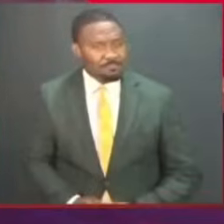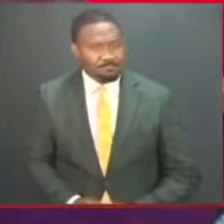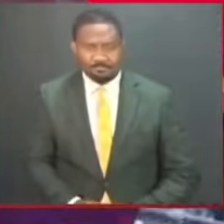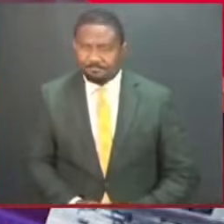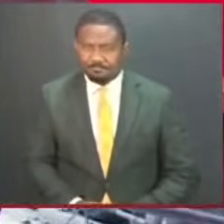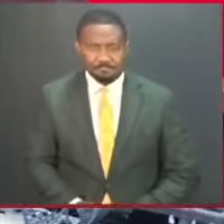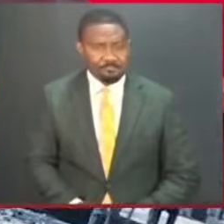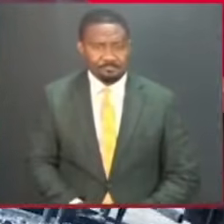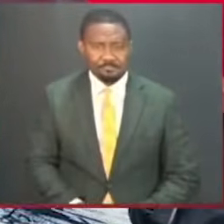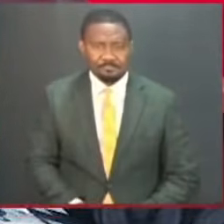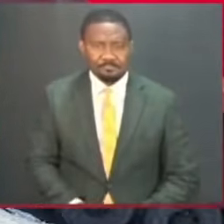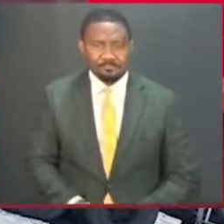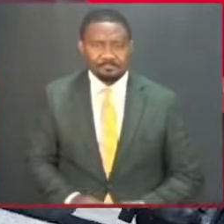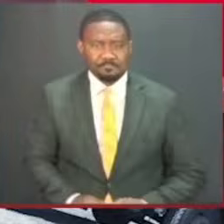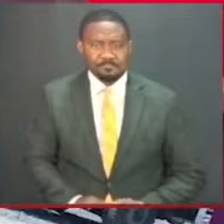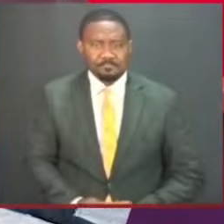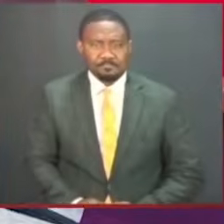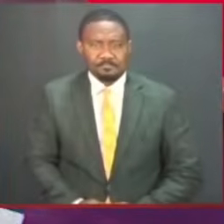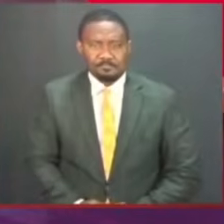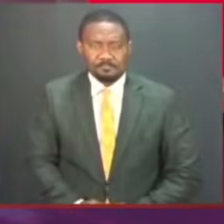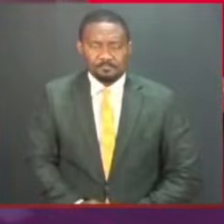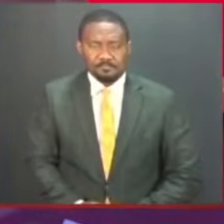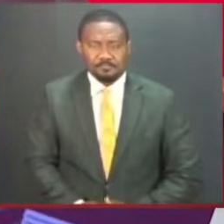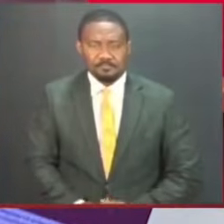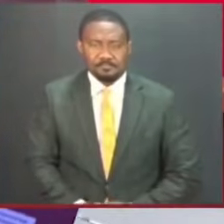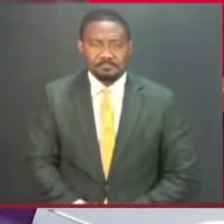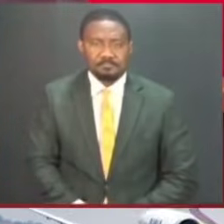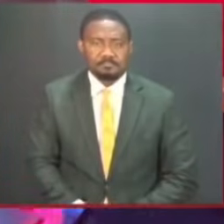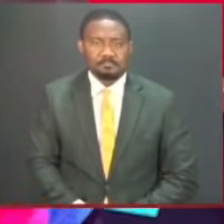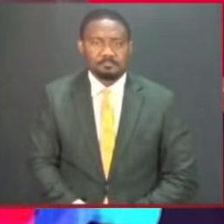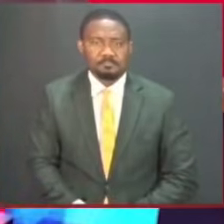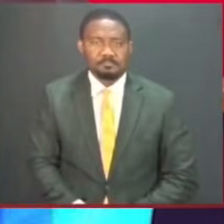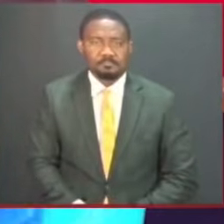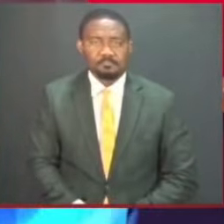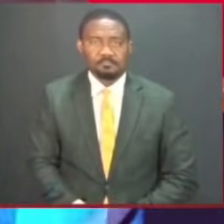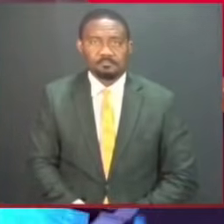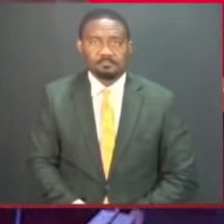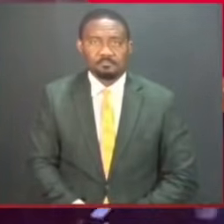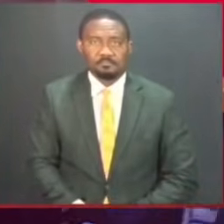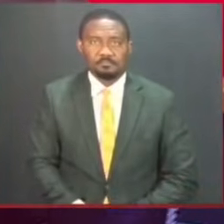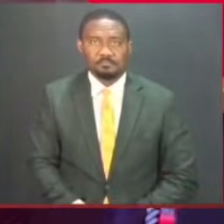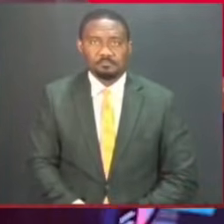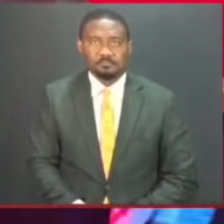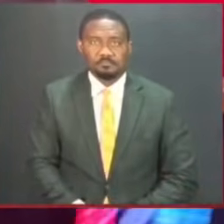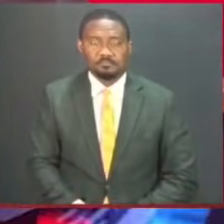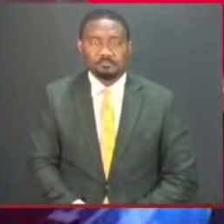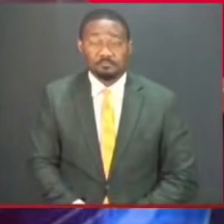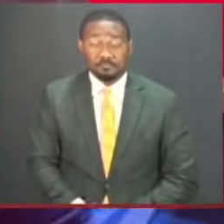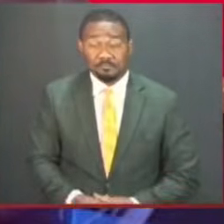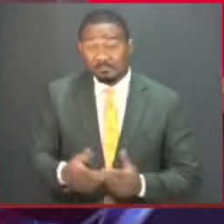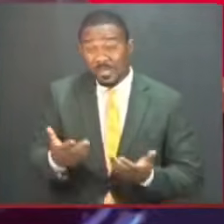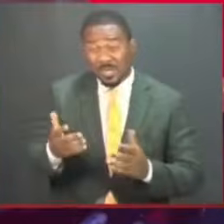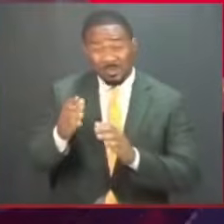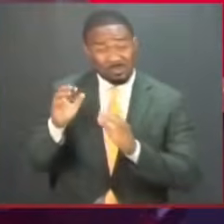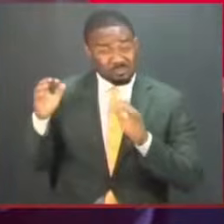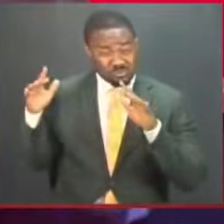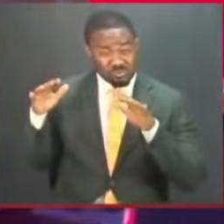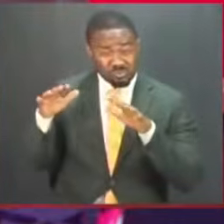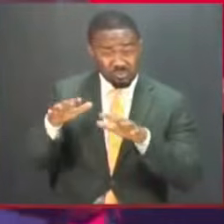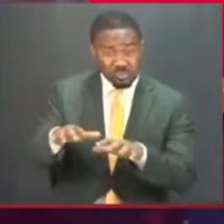people and they have to rush to try and get recognition and end up not